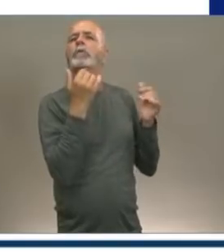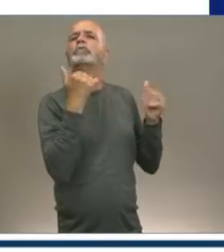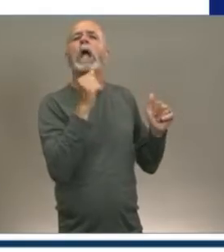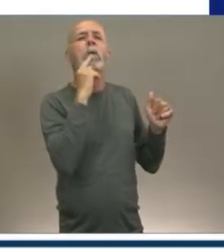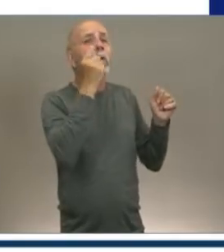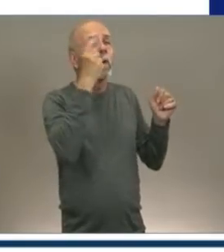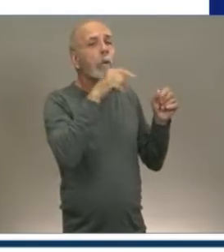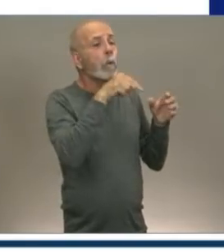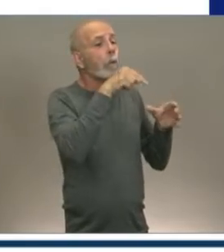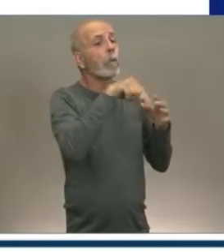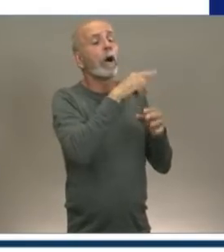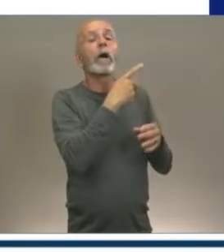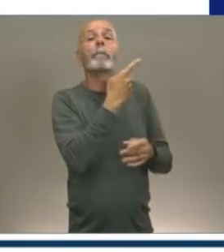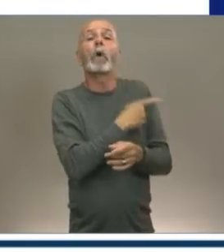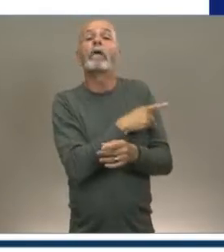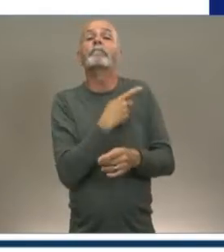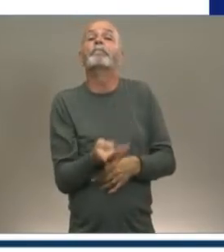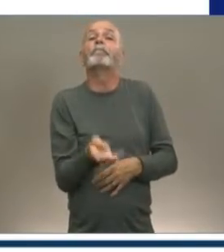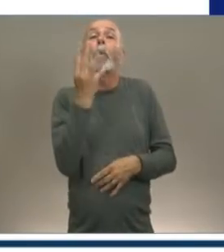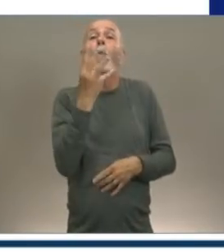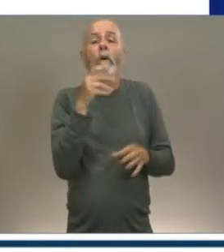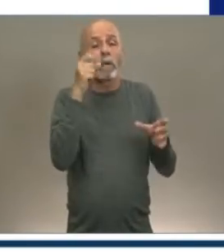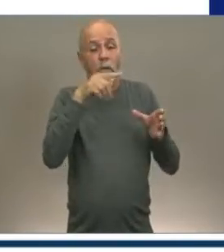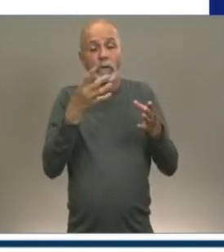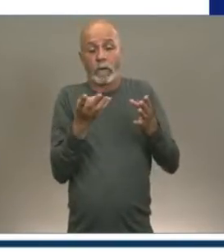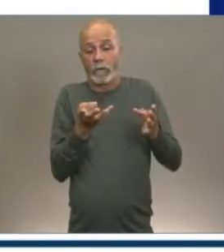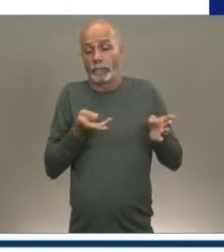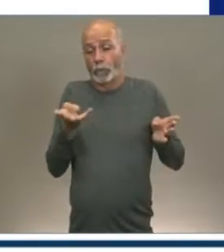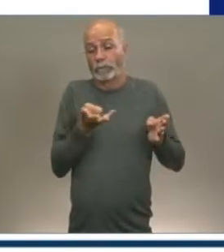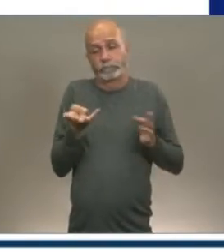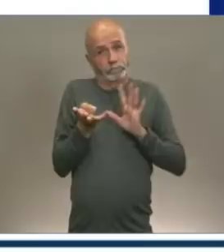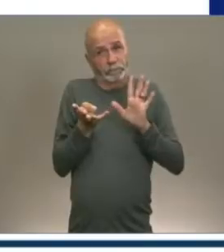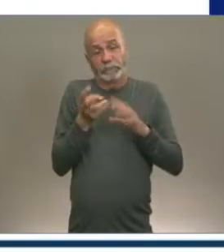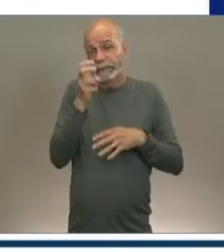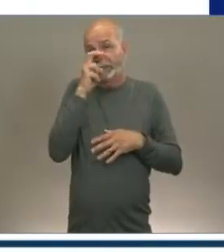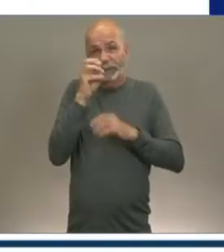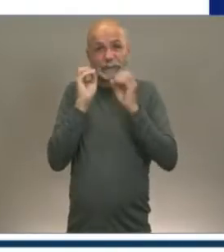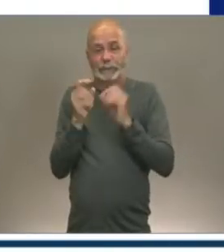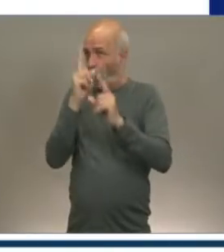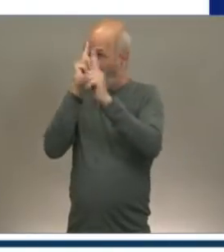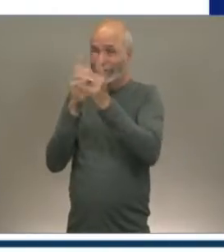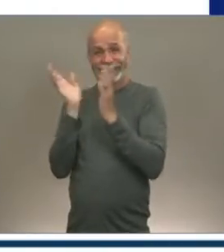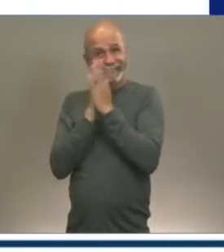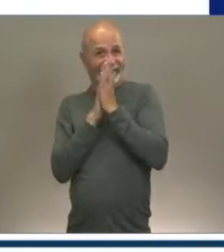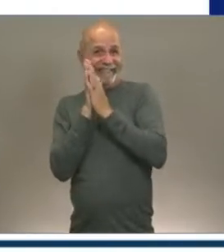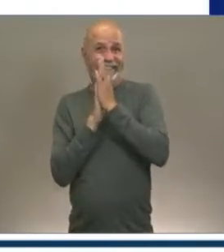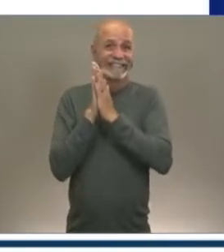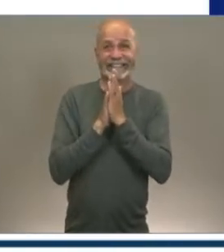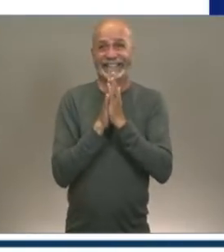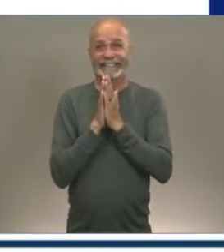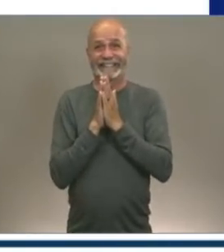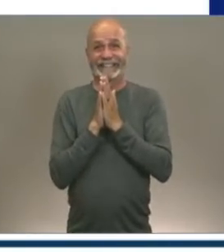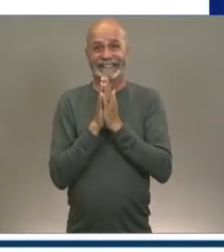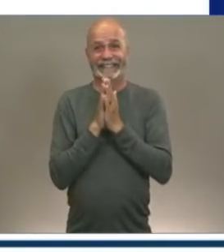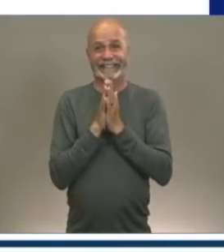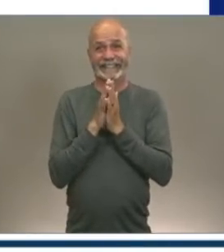with no restrictions in place, and that was an agreement of 3 out of the 4 provinces.